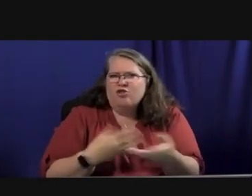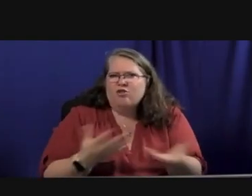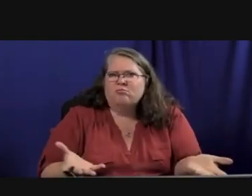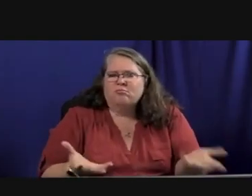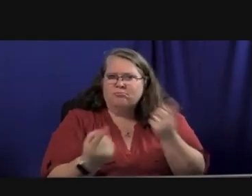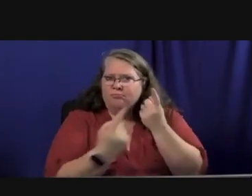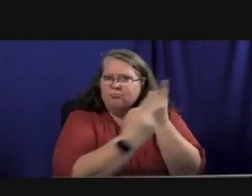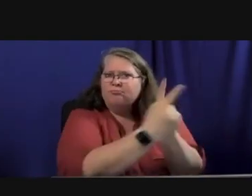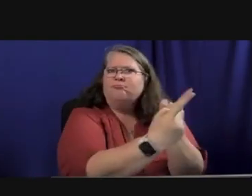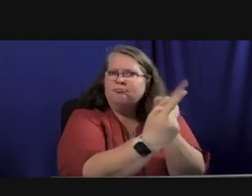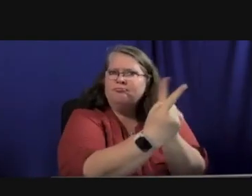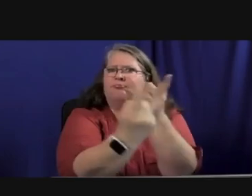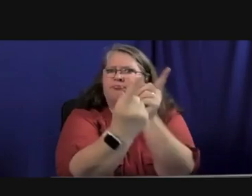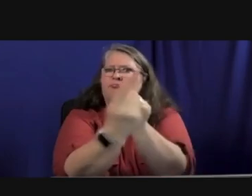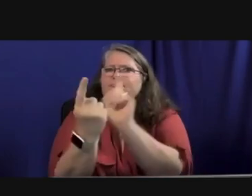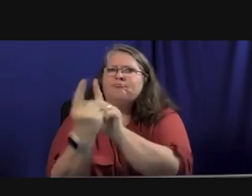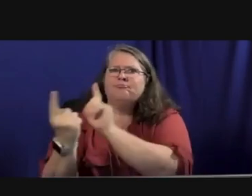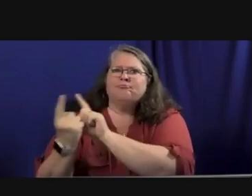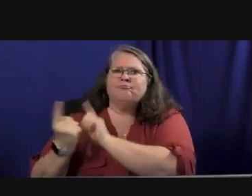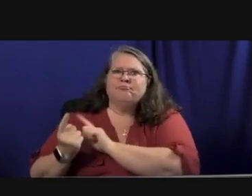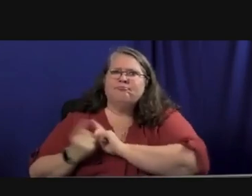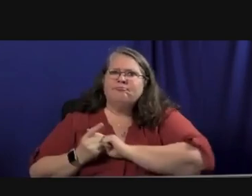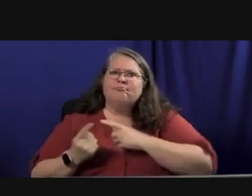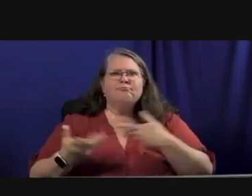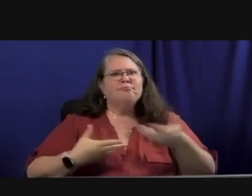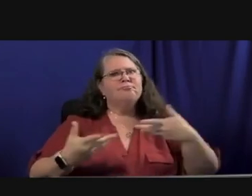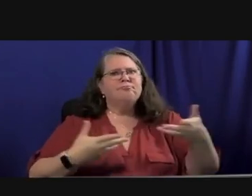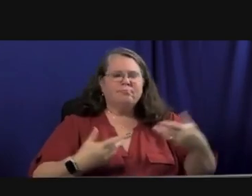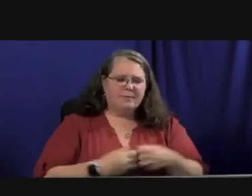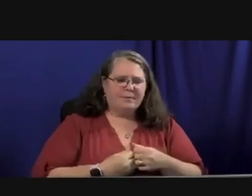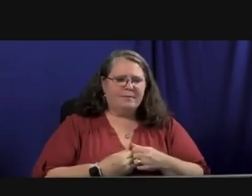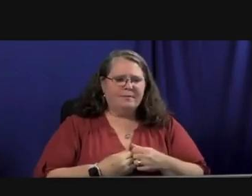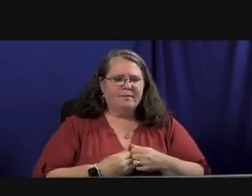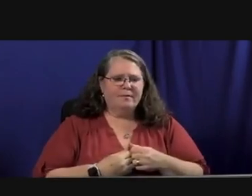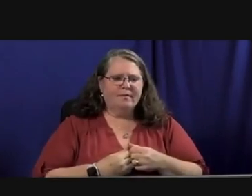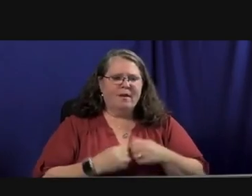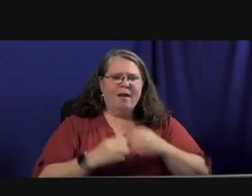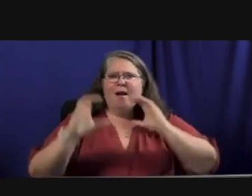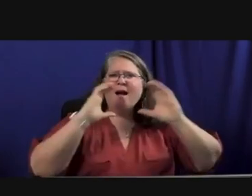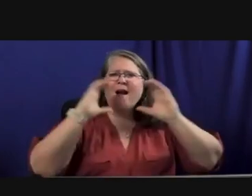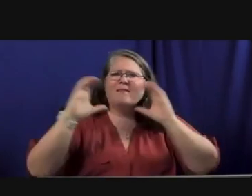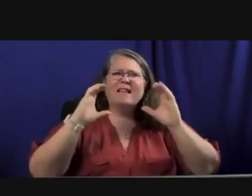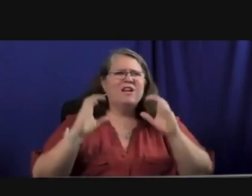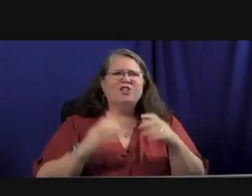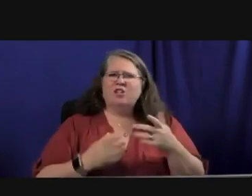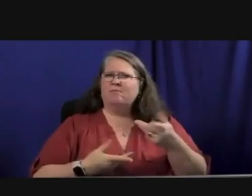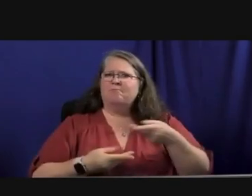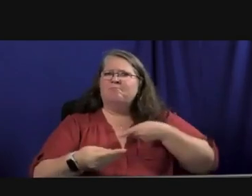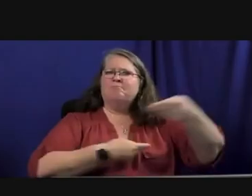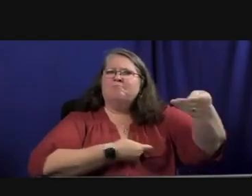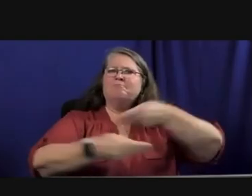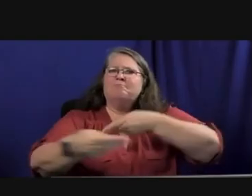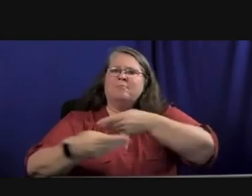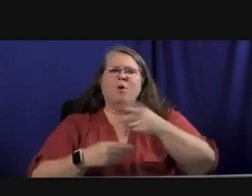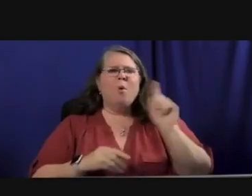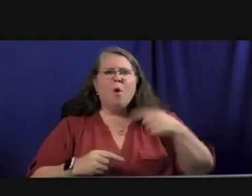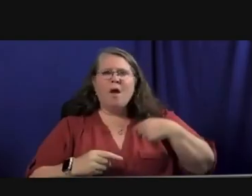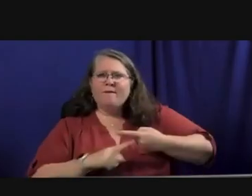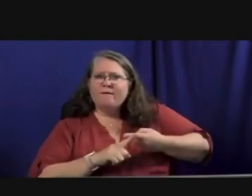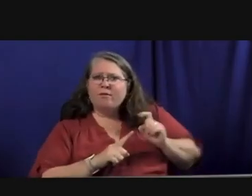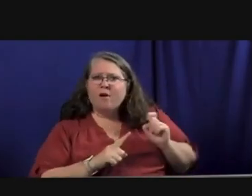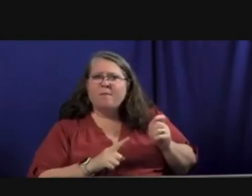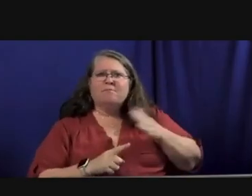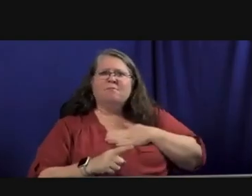each other, that's kind of how that happens with meeting and through touch and communication. So